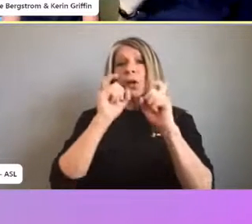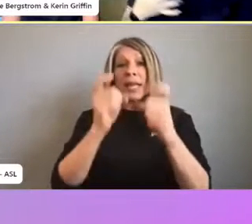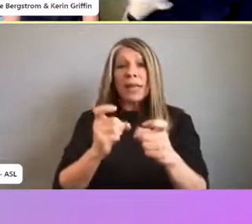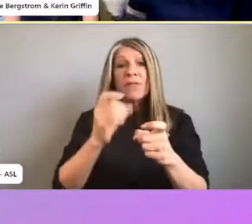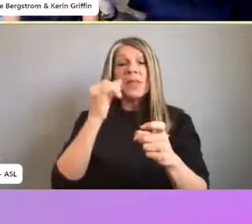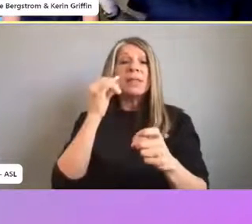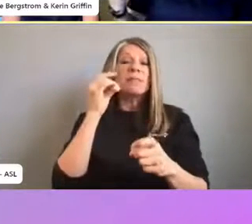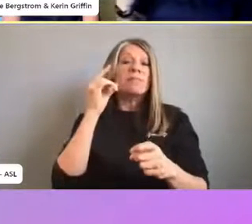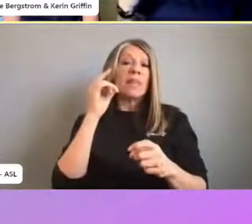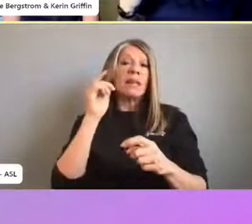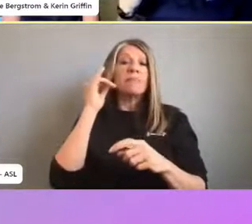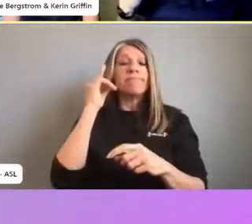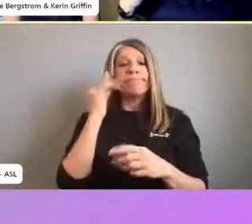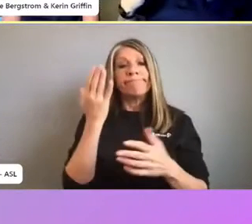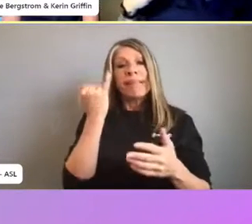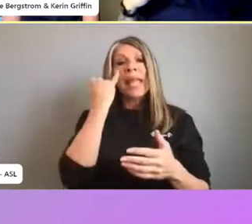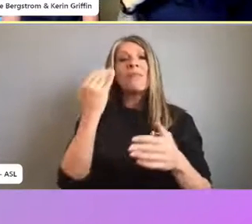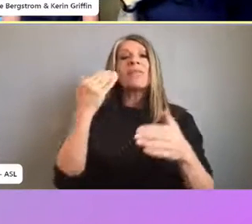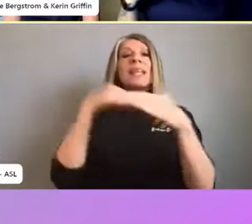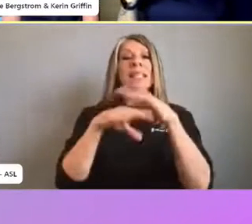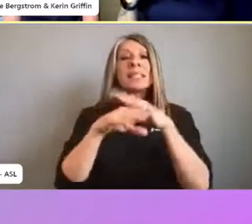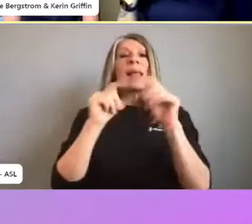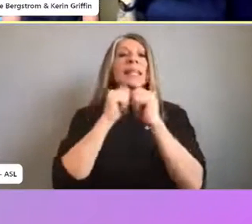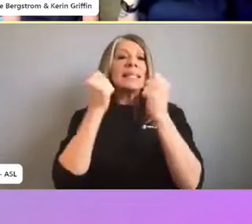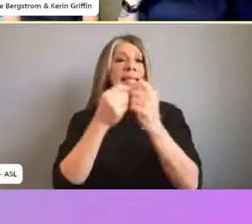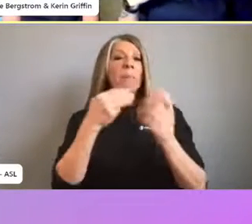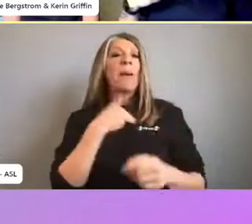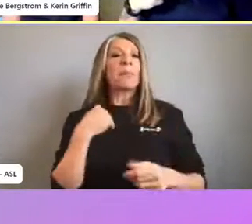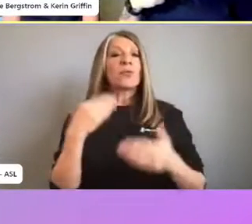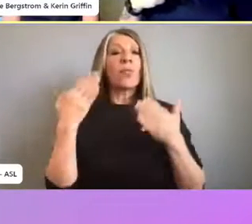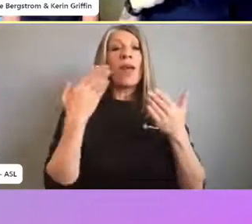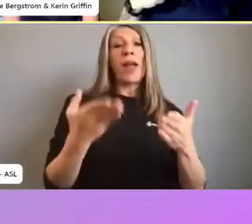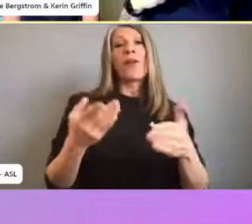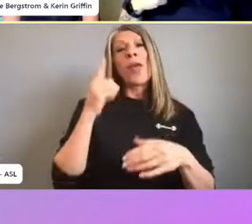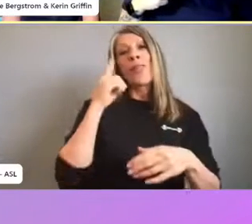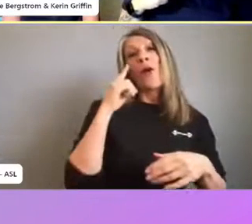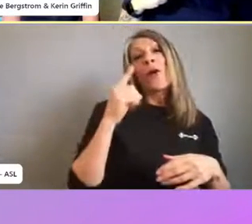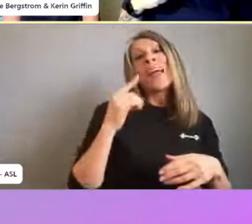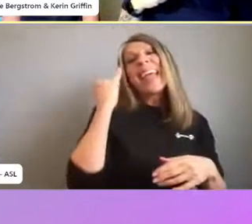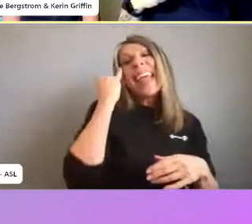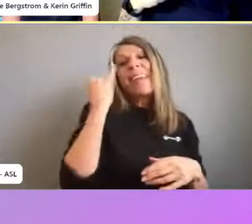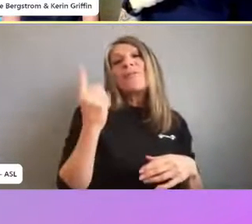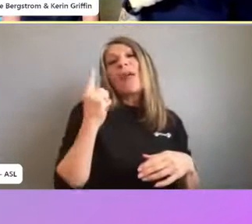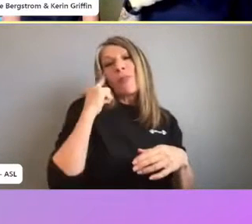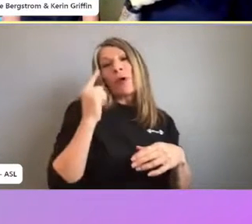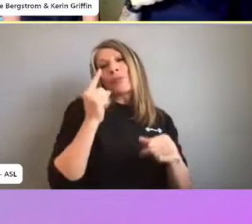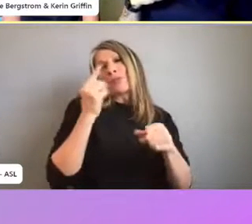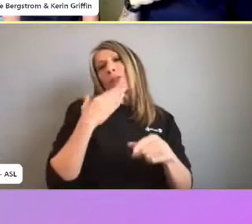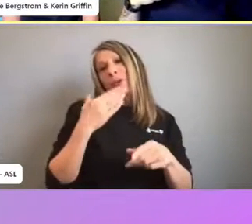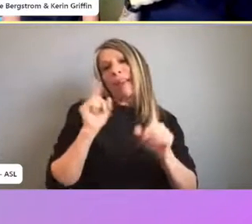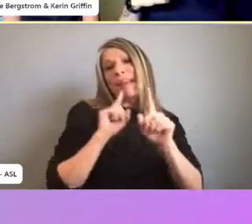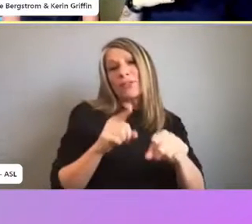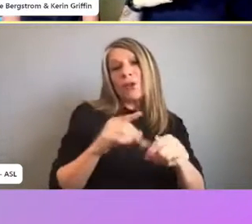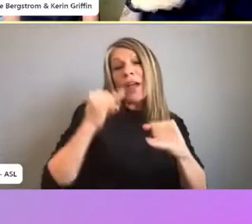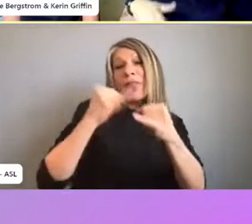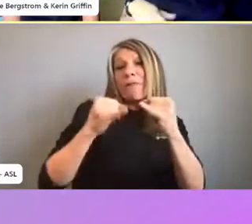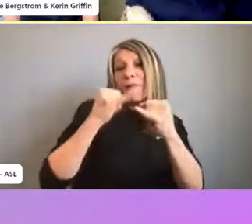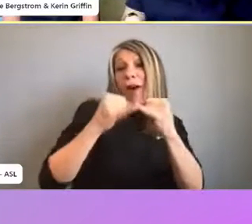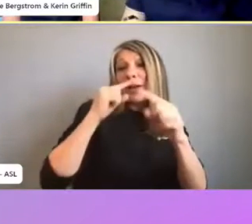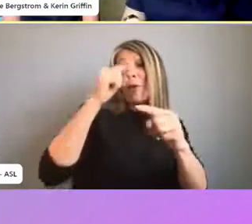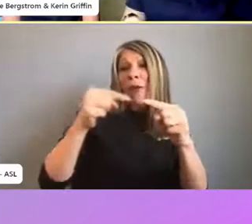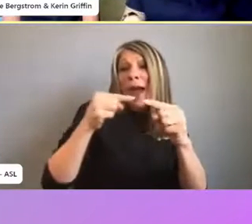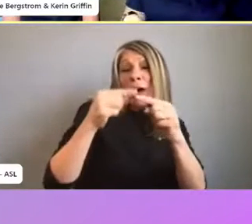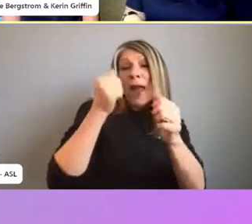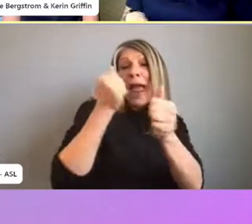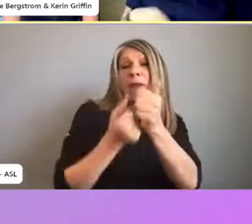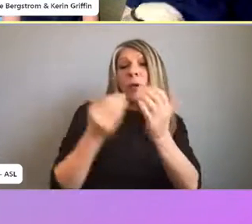the judges, the accessibility team members present in the room, thought it was a valid answer. And for the final round,